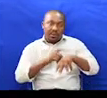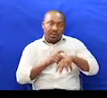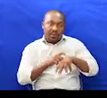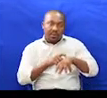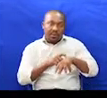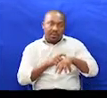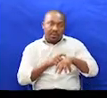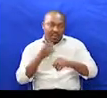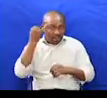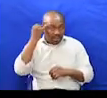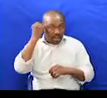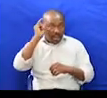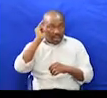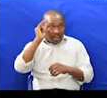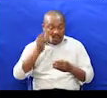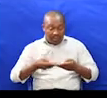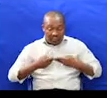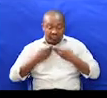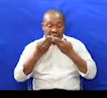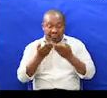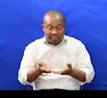that atom